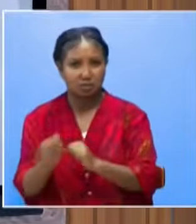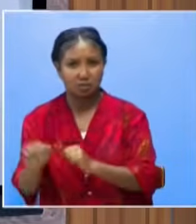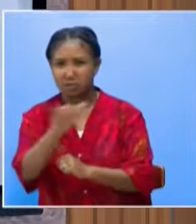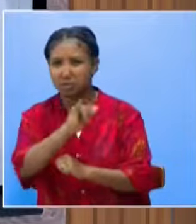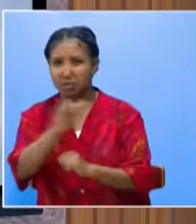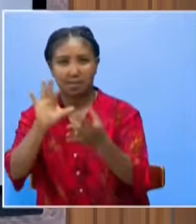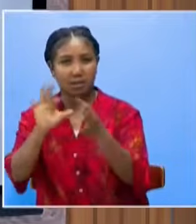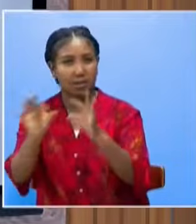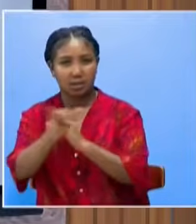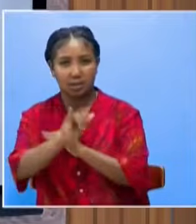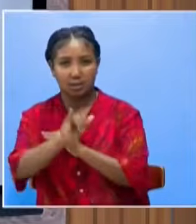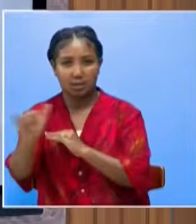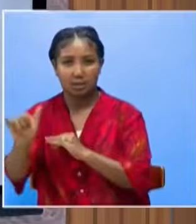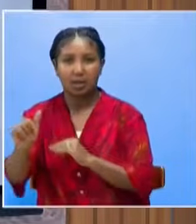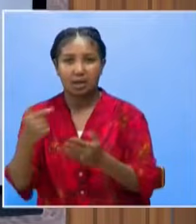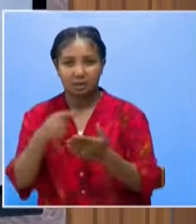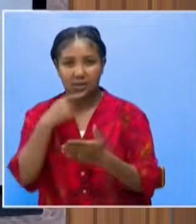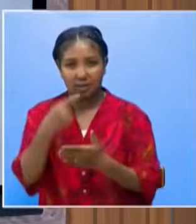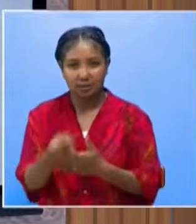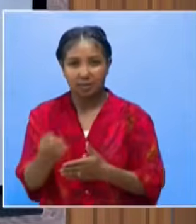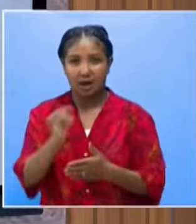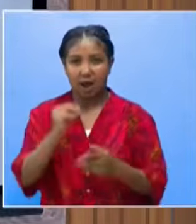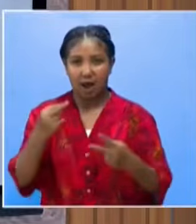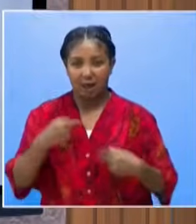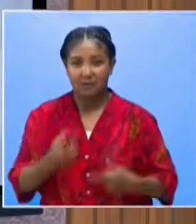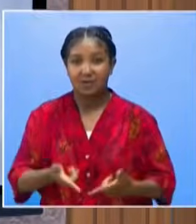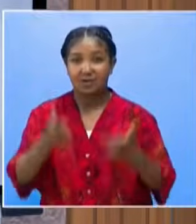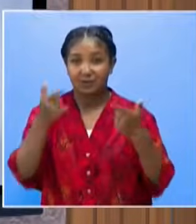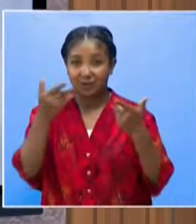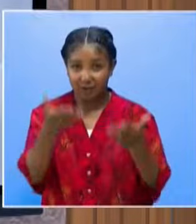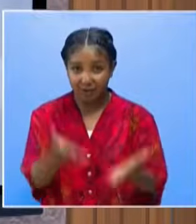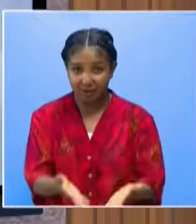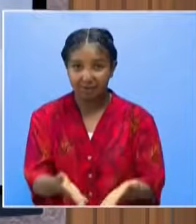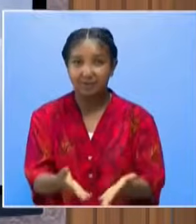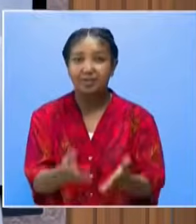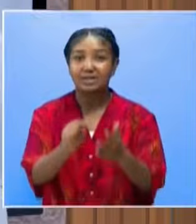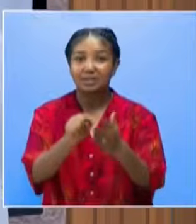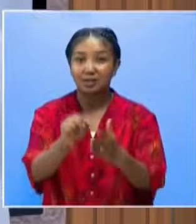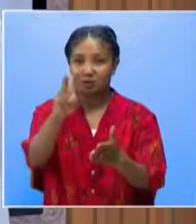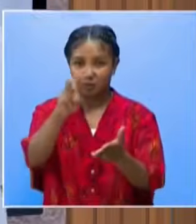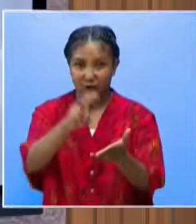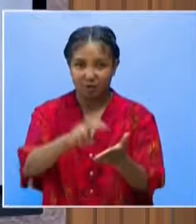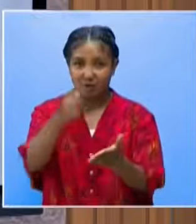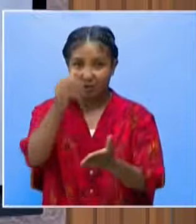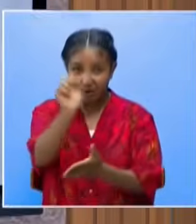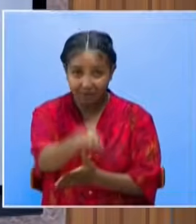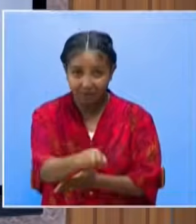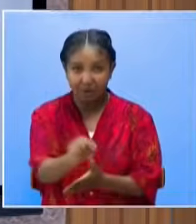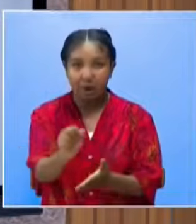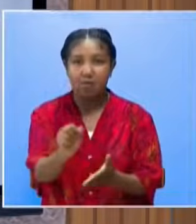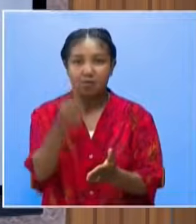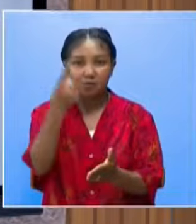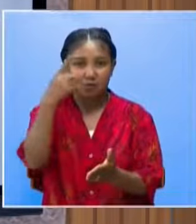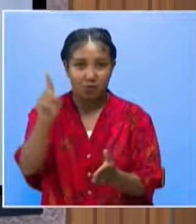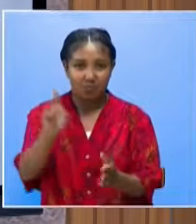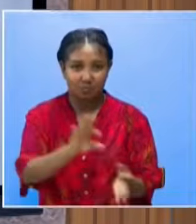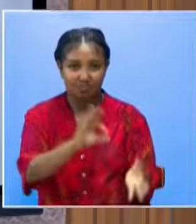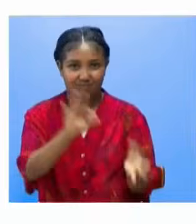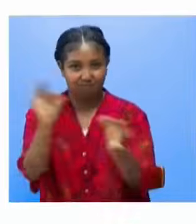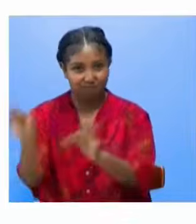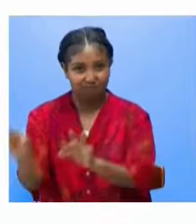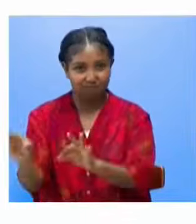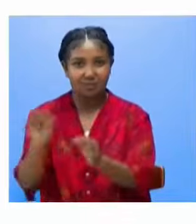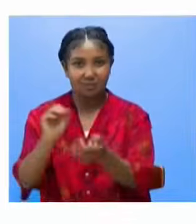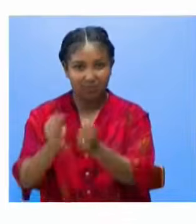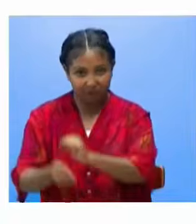meaning. I can say here, I have lived here since 2010. So when we change into